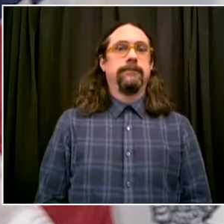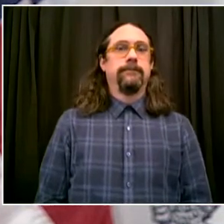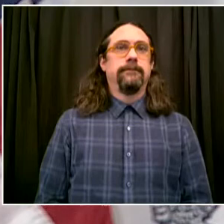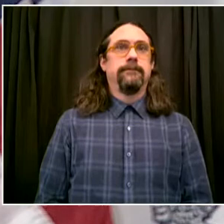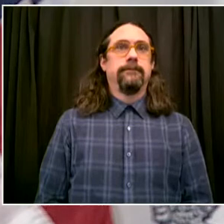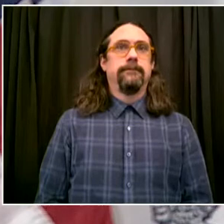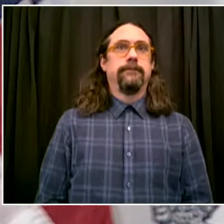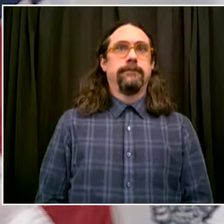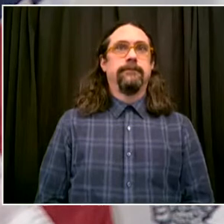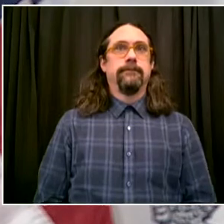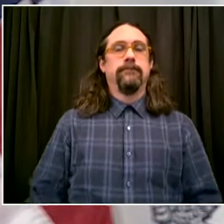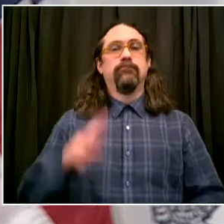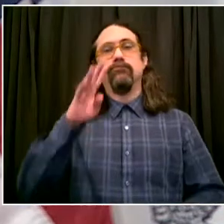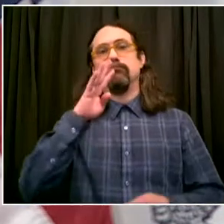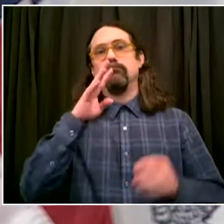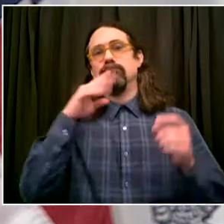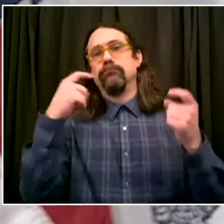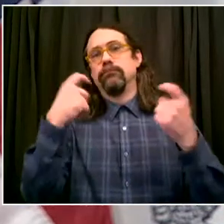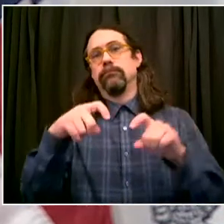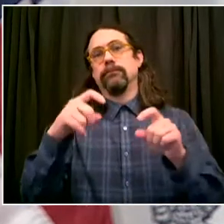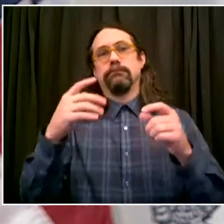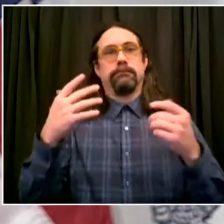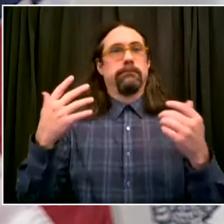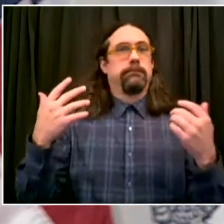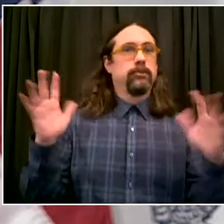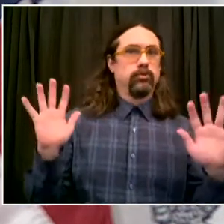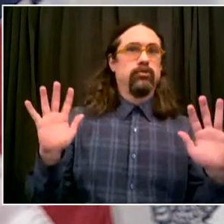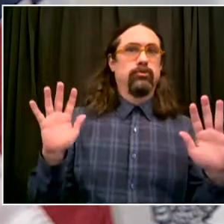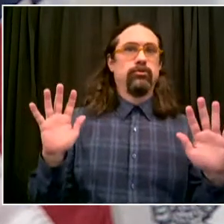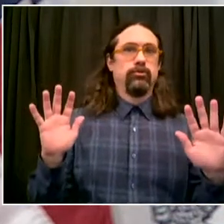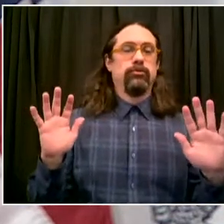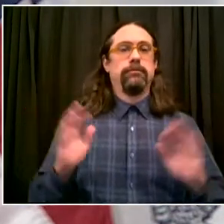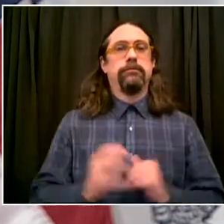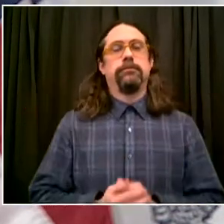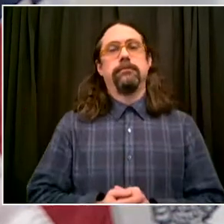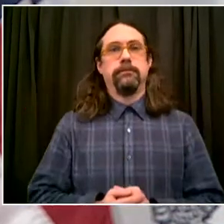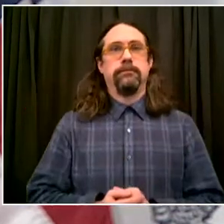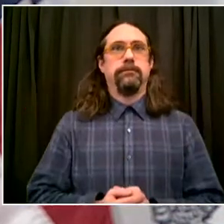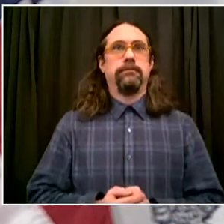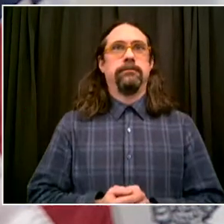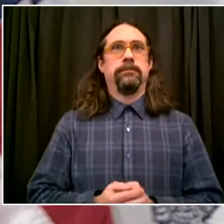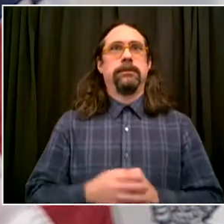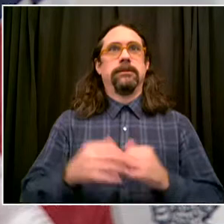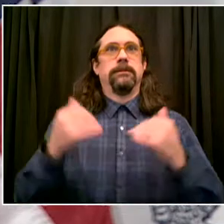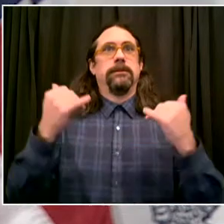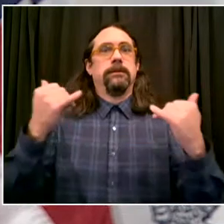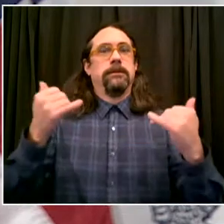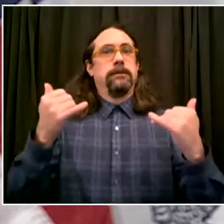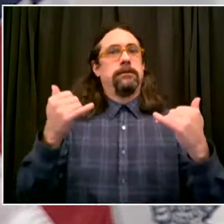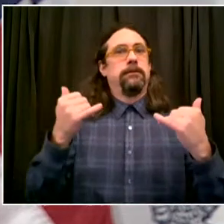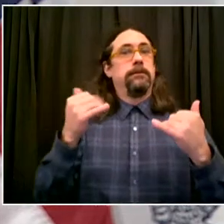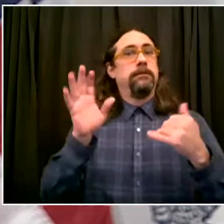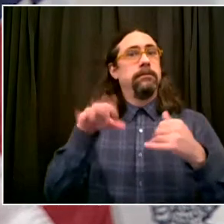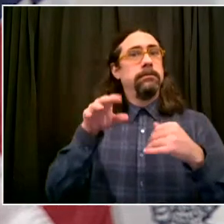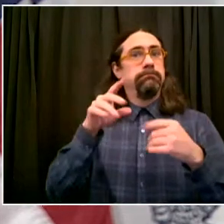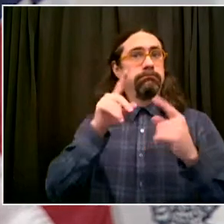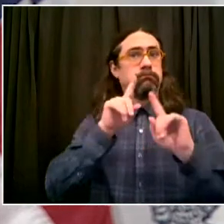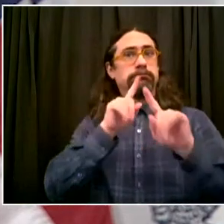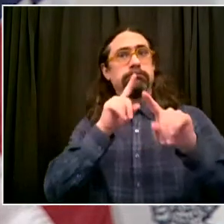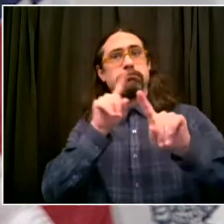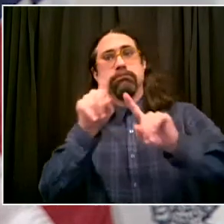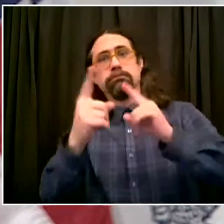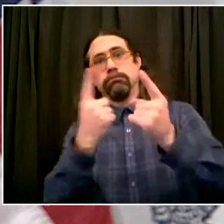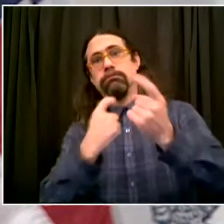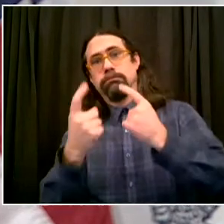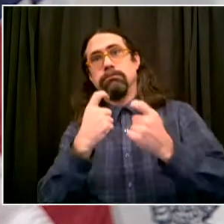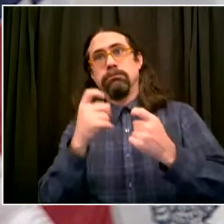the name and outlet of each journalist. We'll now begin our Q&A. As a reminder, we're joined today by Dr.